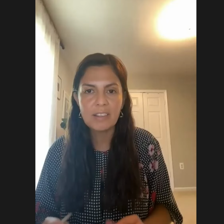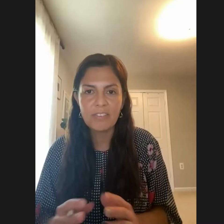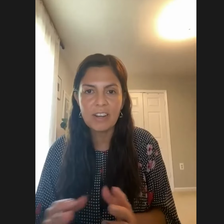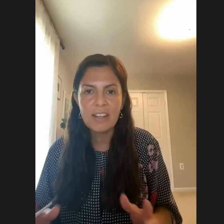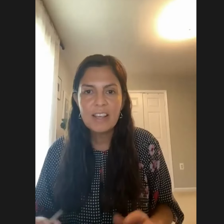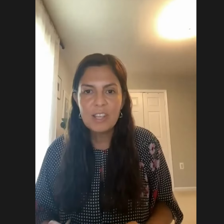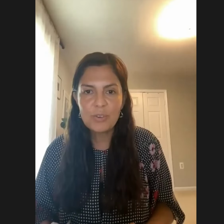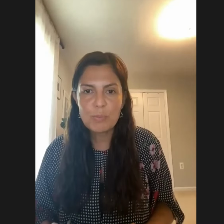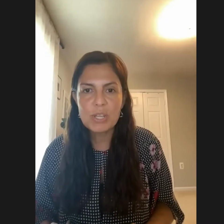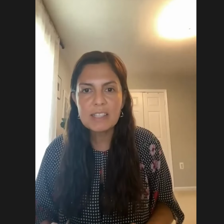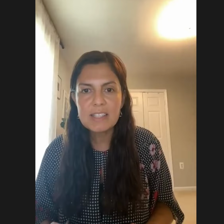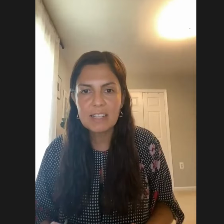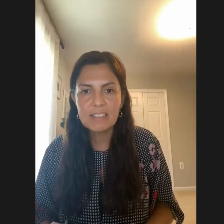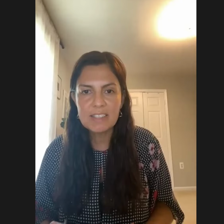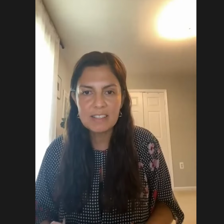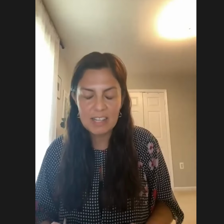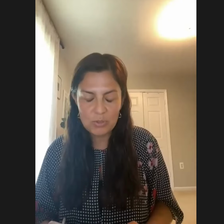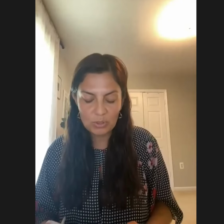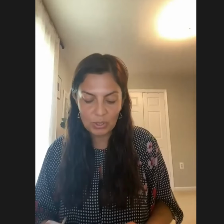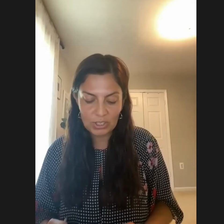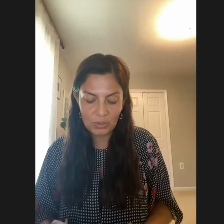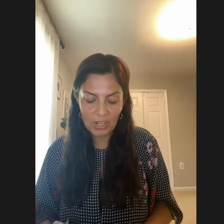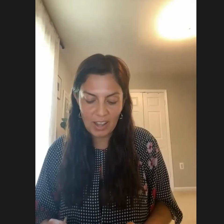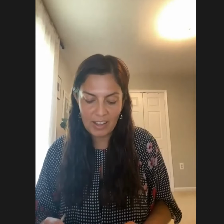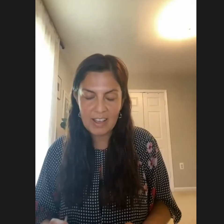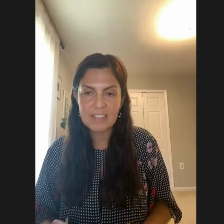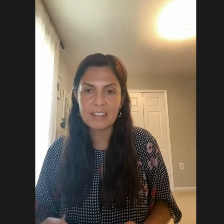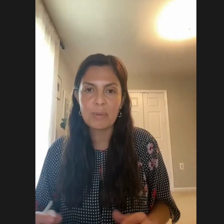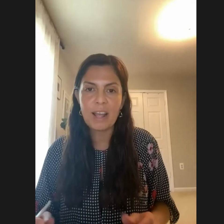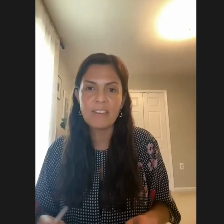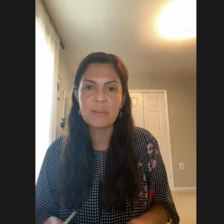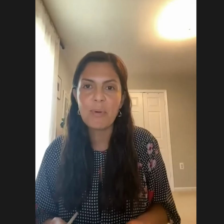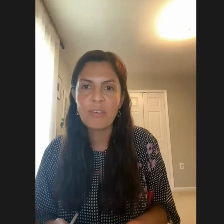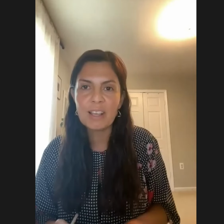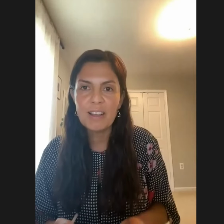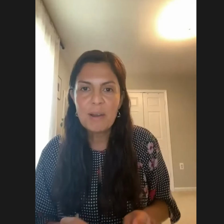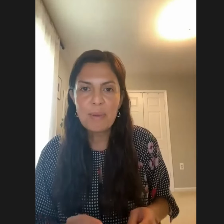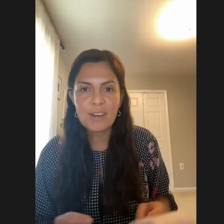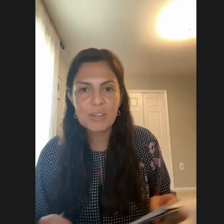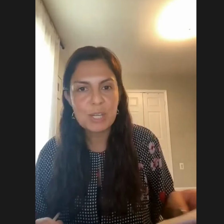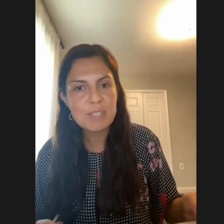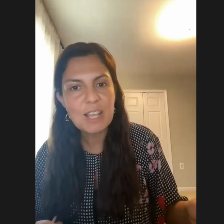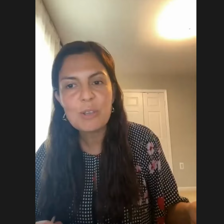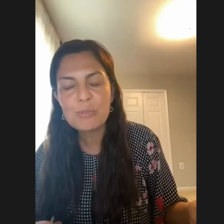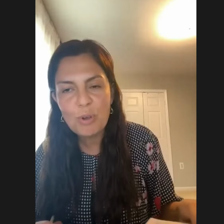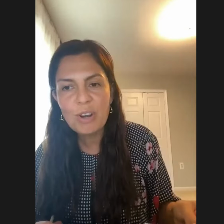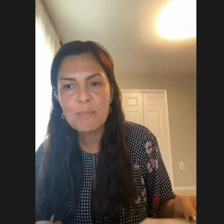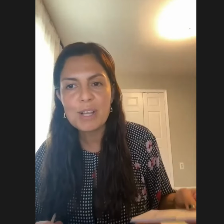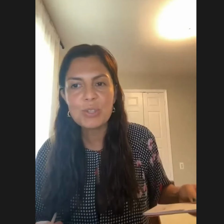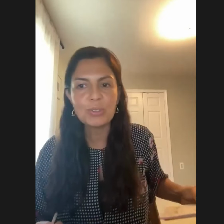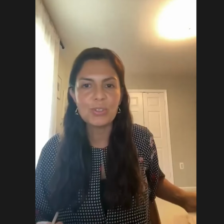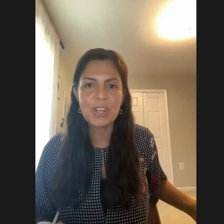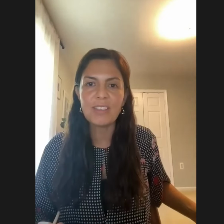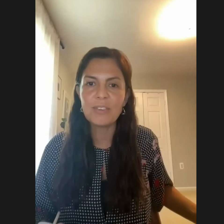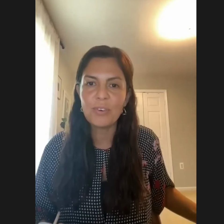wear, and the different, specialties and activities that they need to conduct in rural areas, and private and public partnerships. Thank you so very